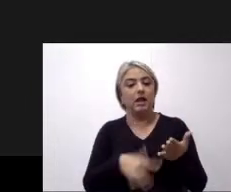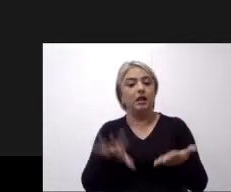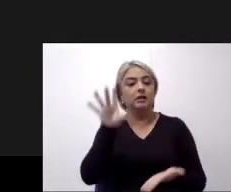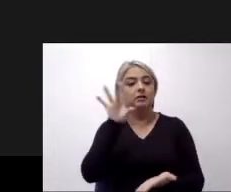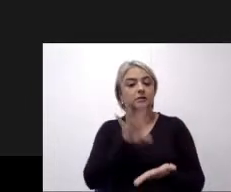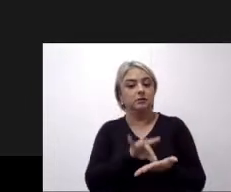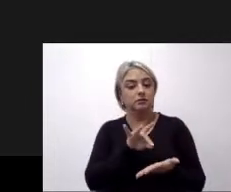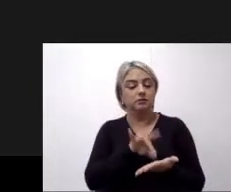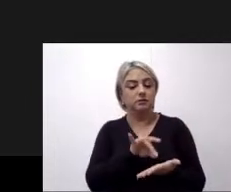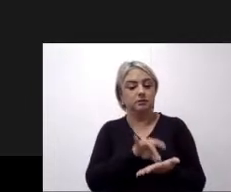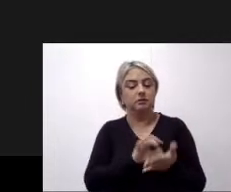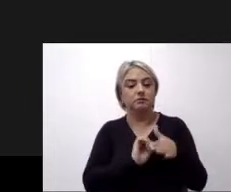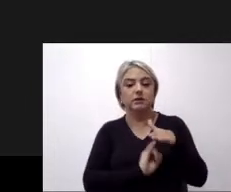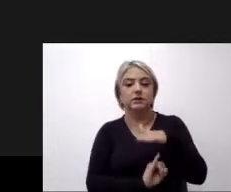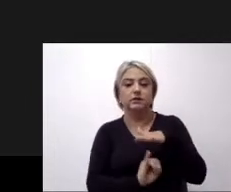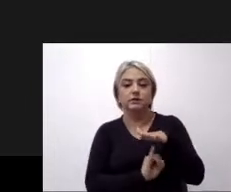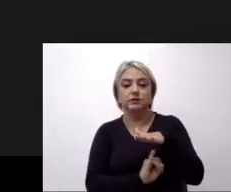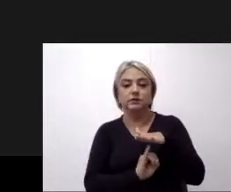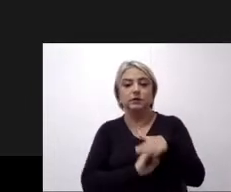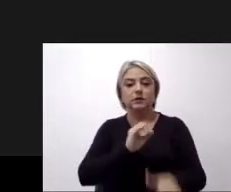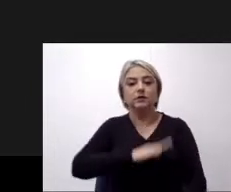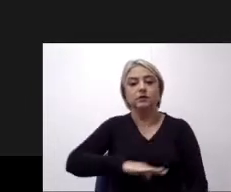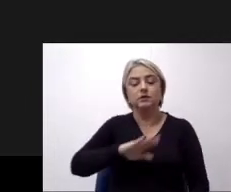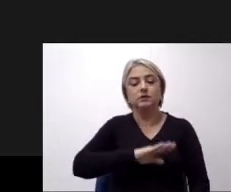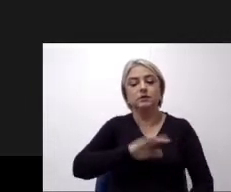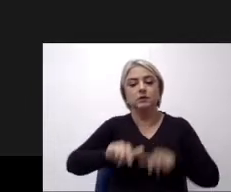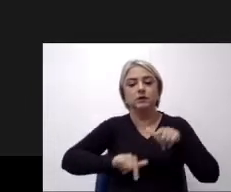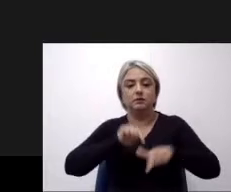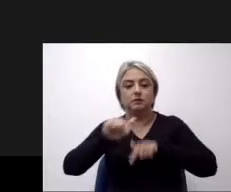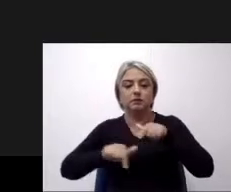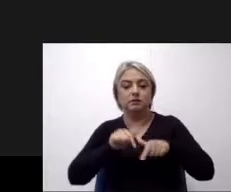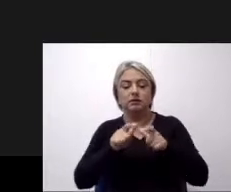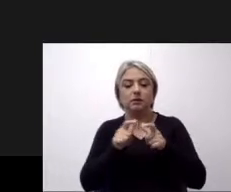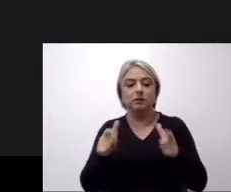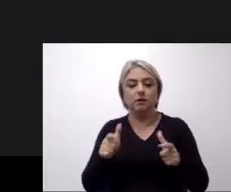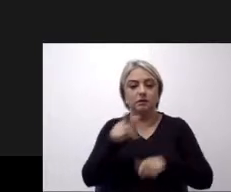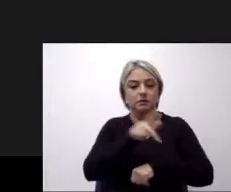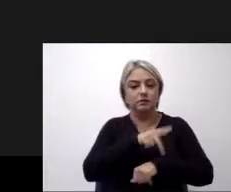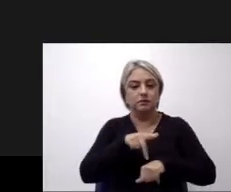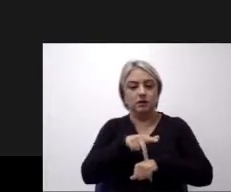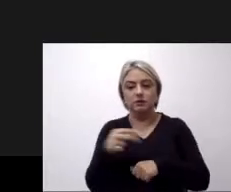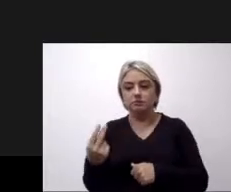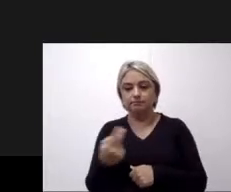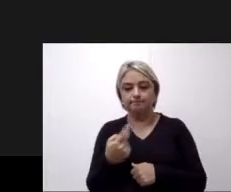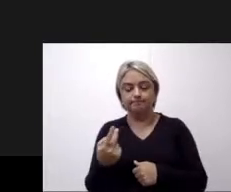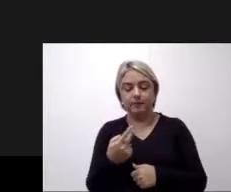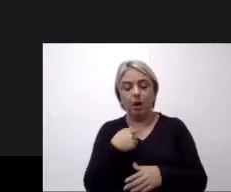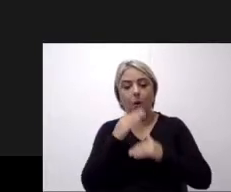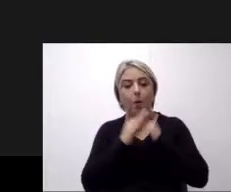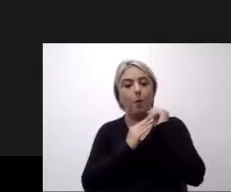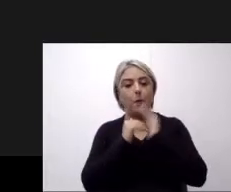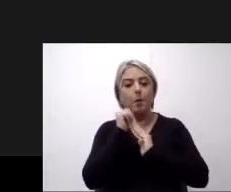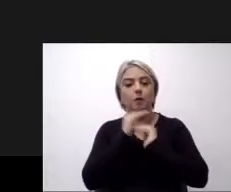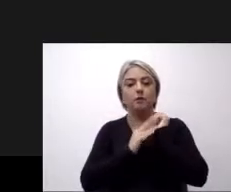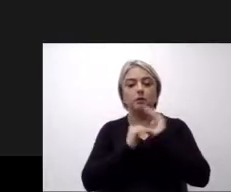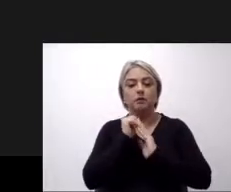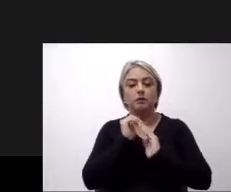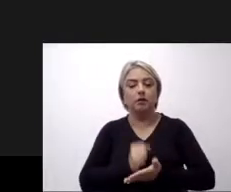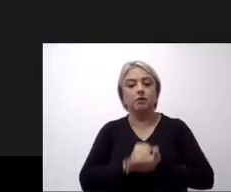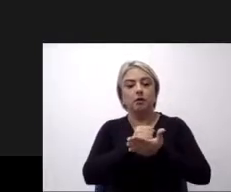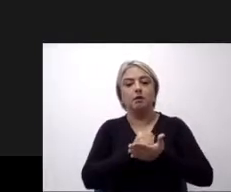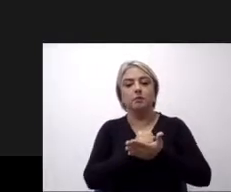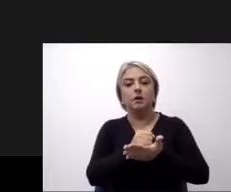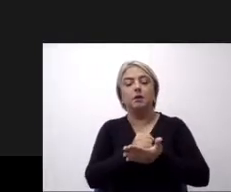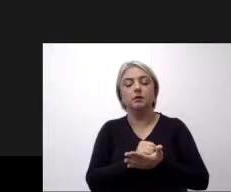the employment sector in both countries, professionals who support job seekers rarely